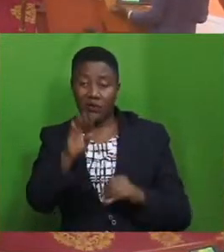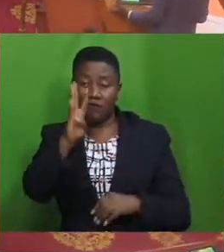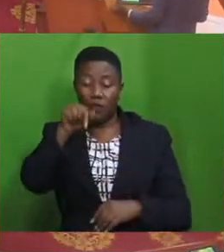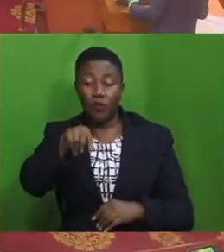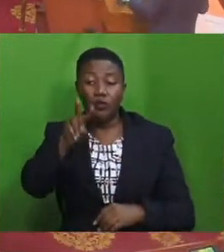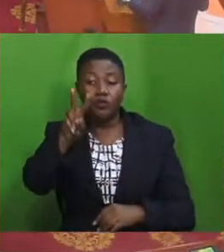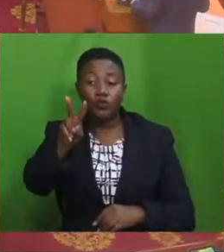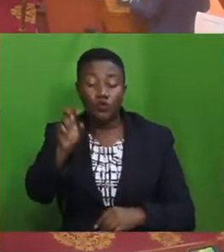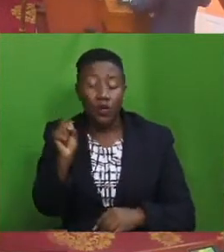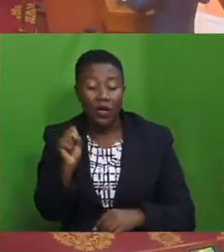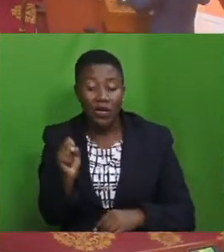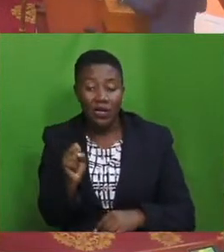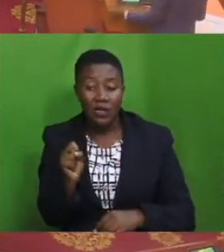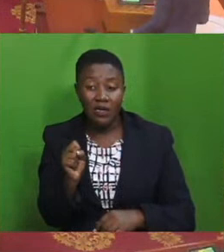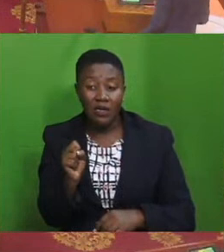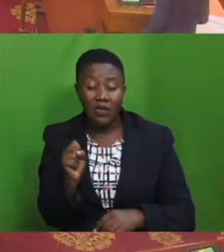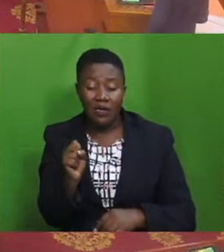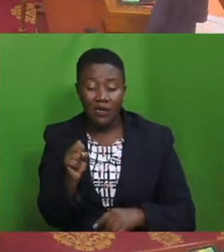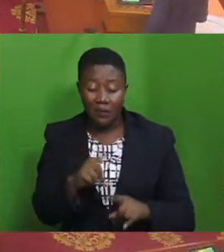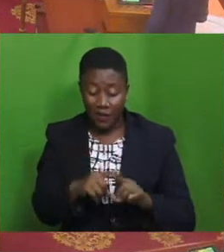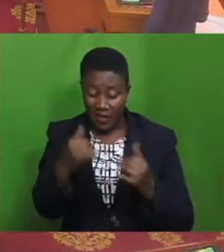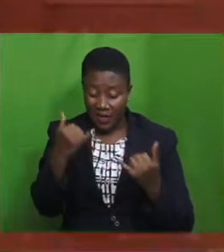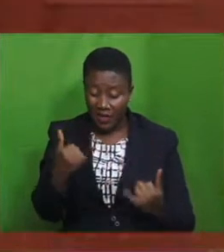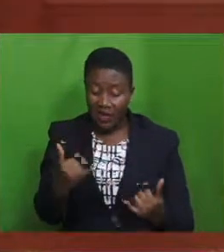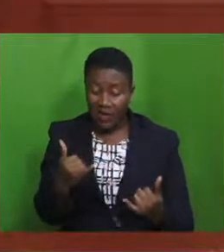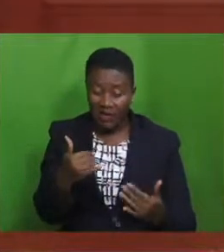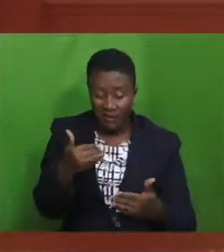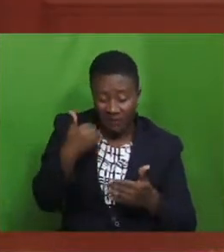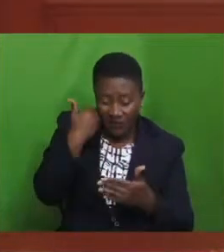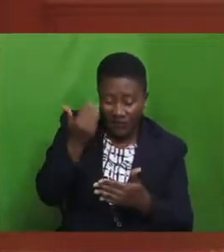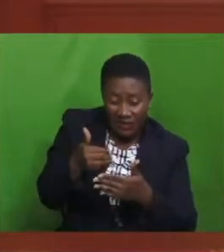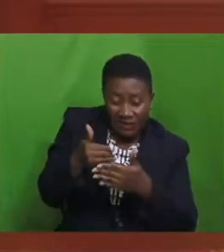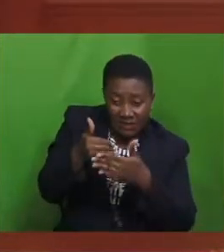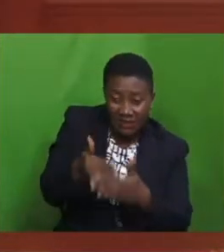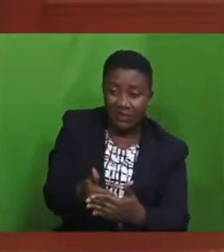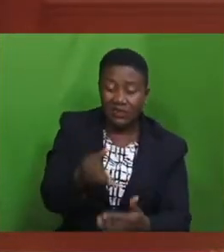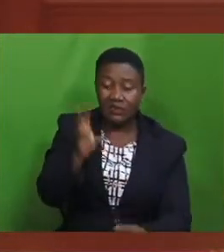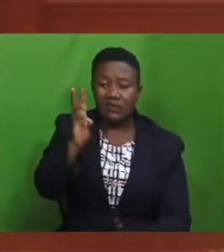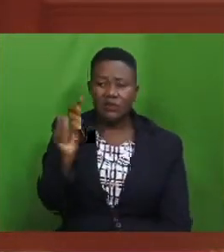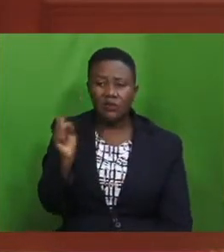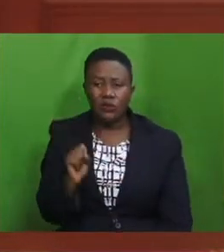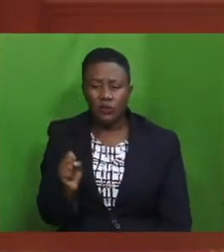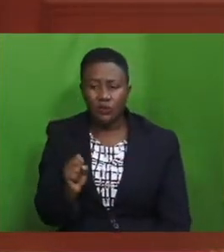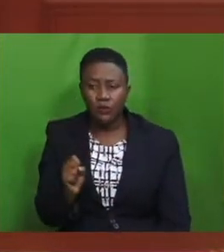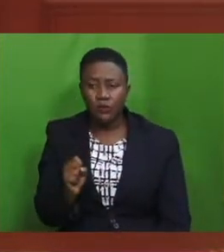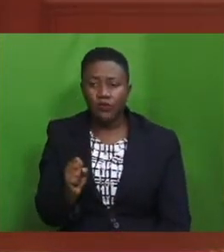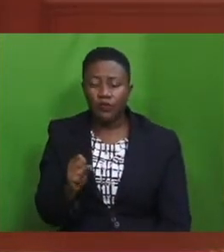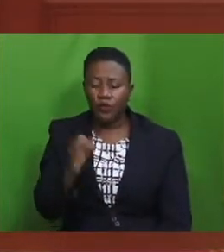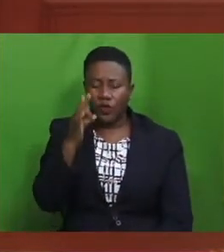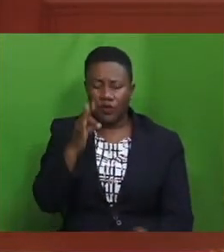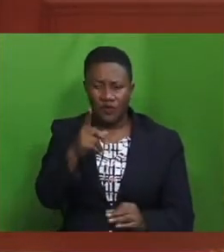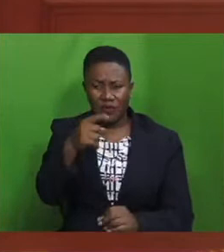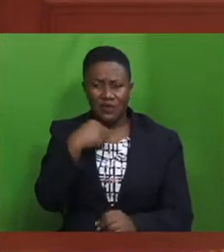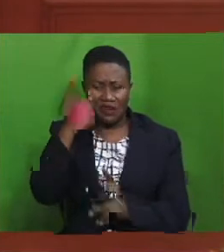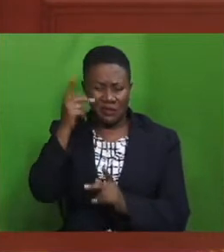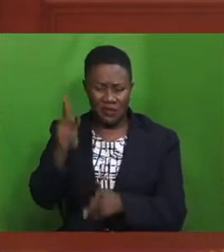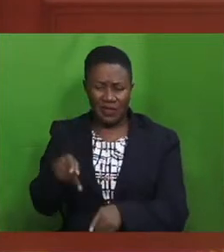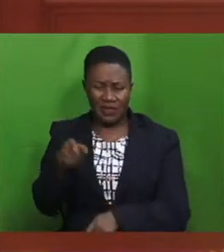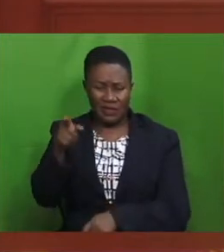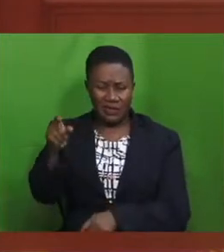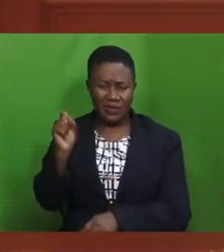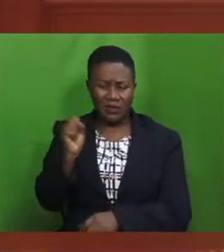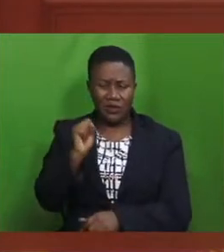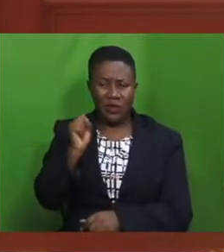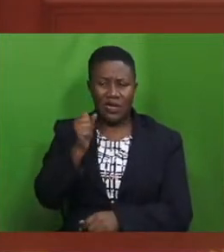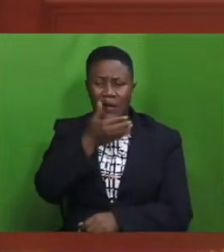$1. Today is nearly 6 cedis. So for an importer, when you tell him the city is doing well, you are only telling